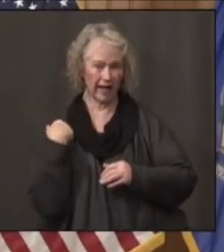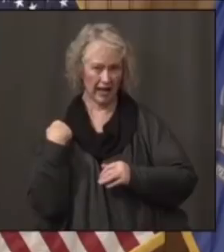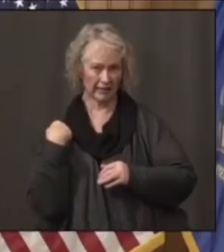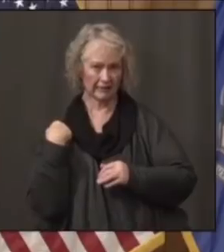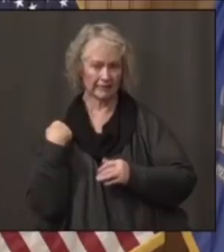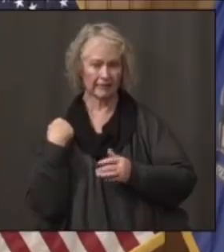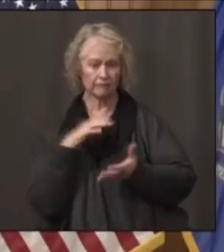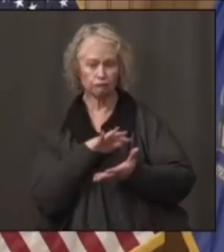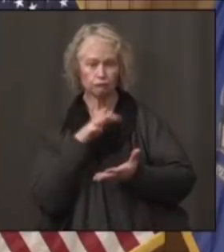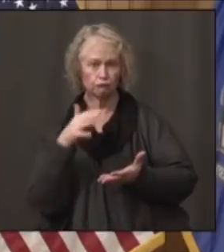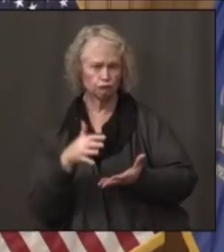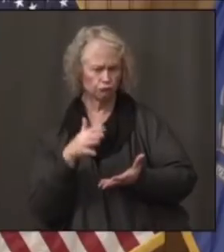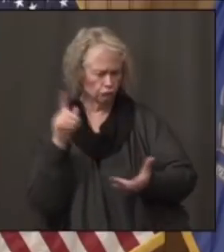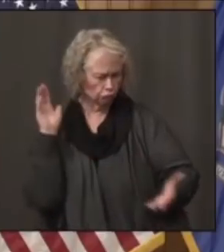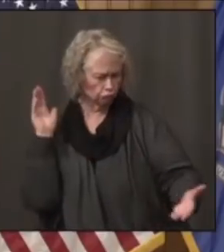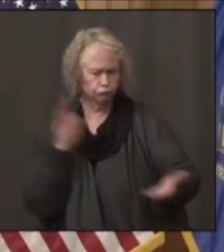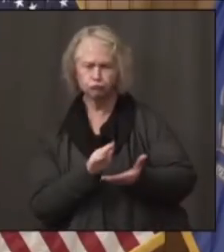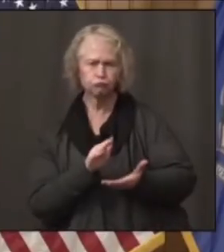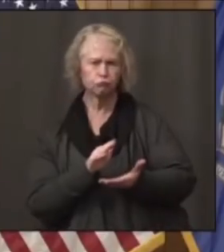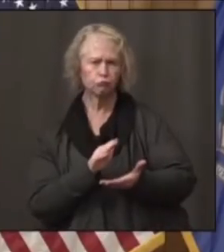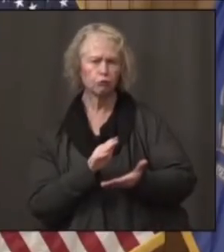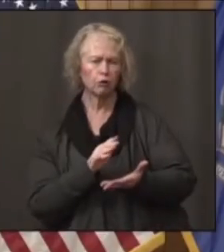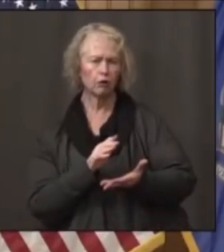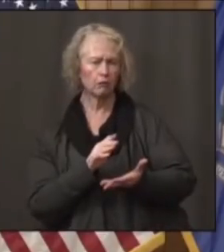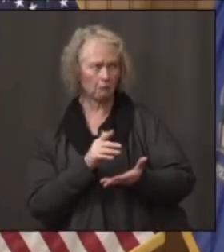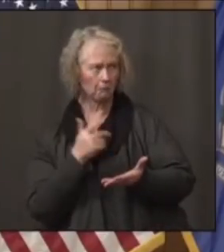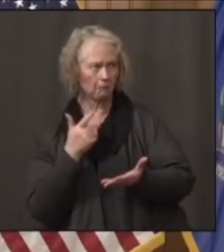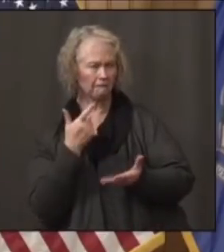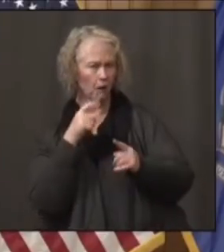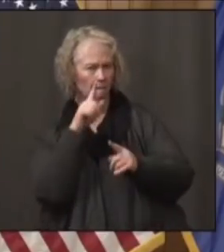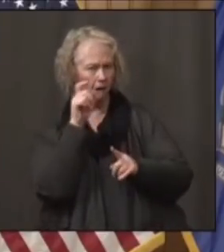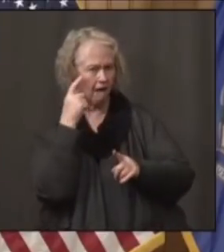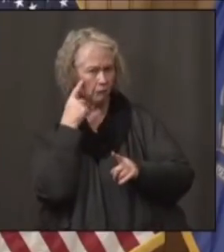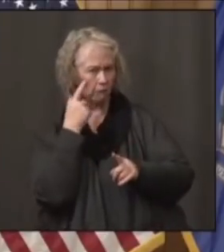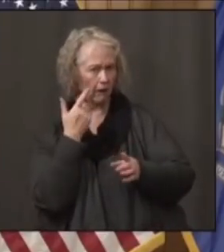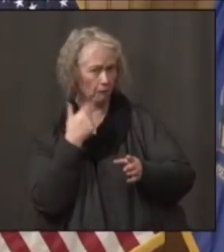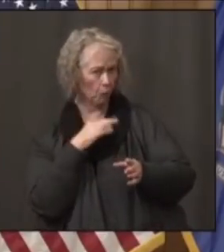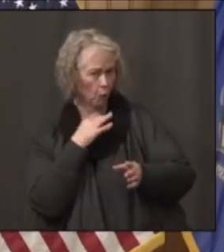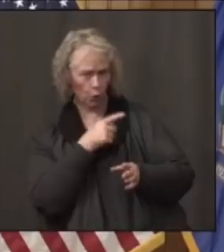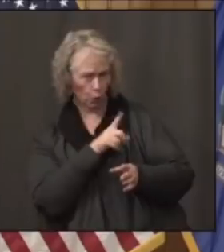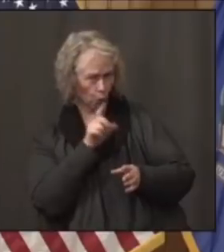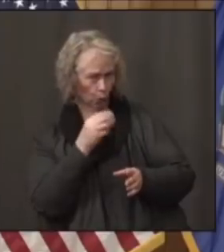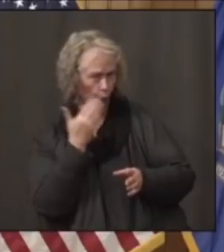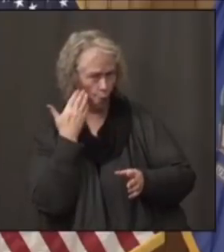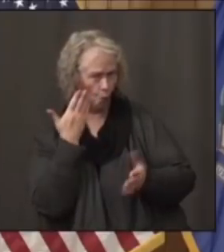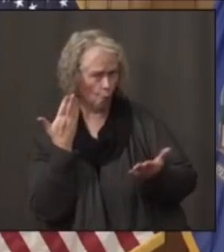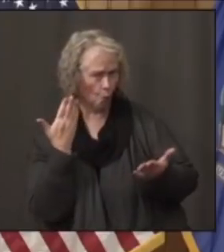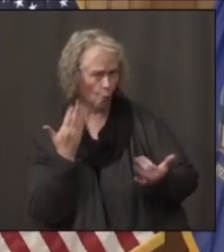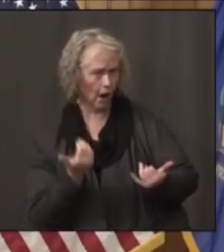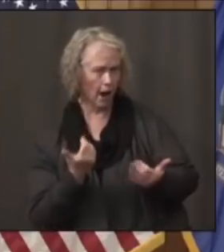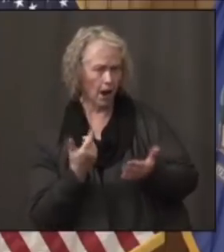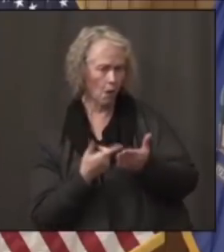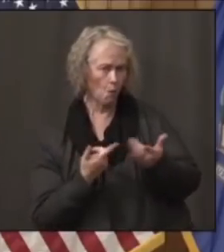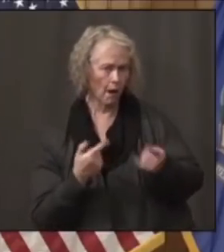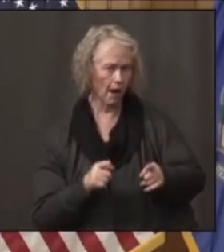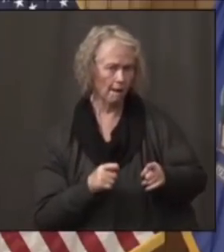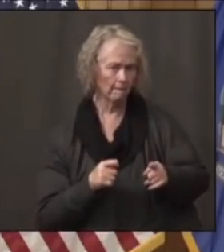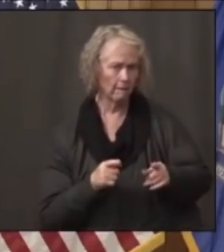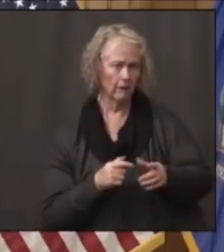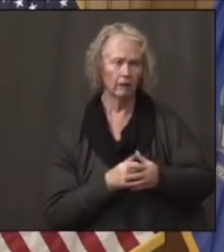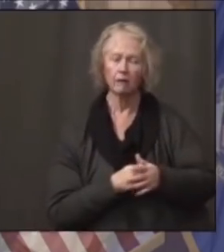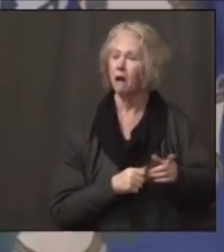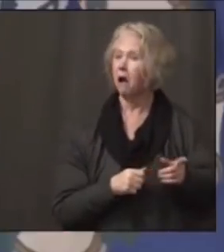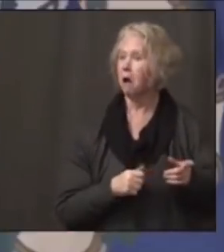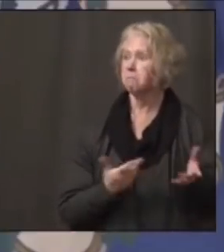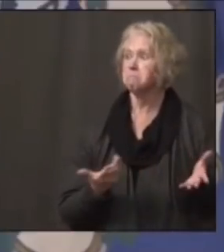federal government pretty significantly, and I'm just wondering if you know anything about that, or if anything like that has affected Connecticut.